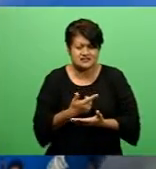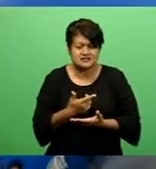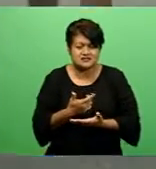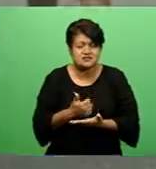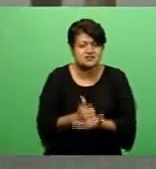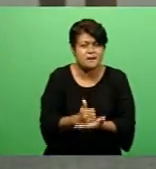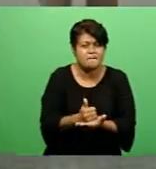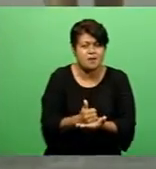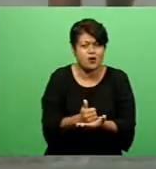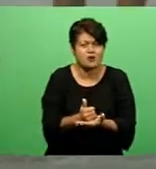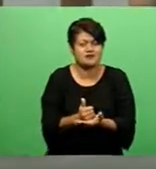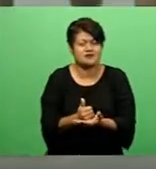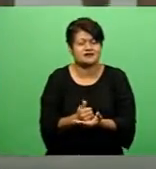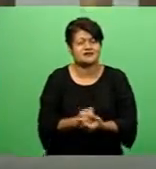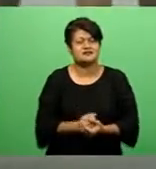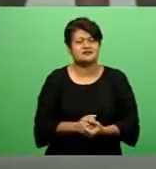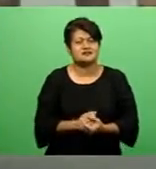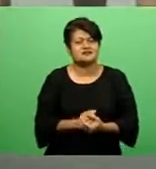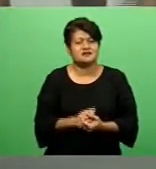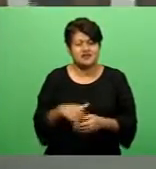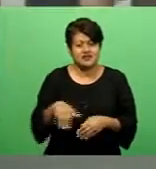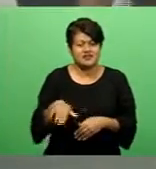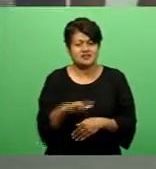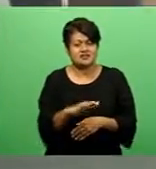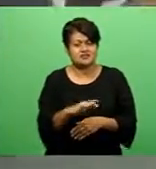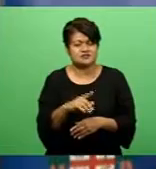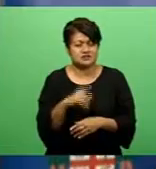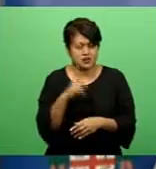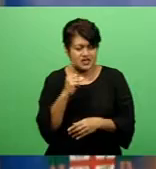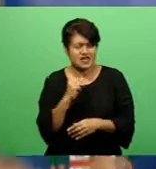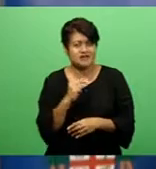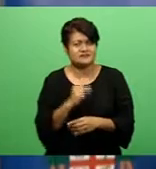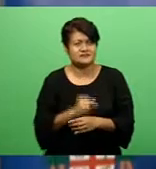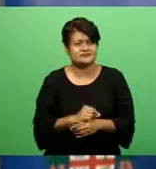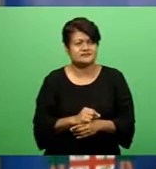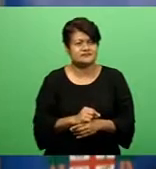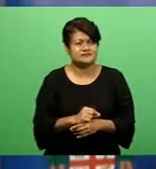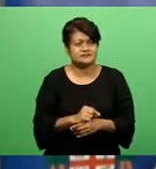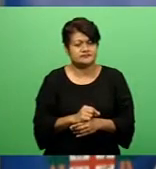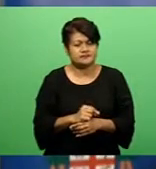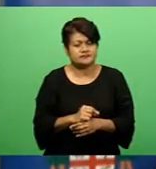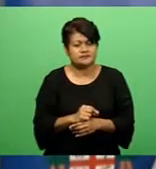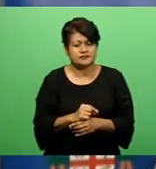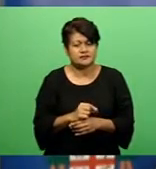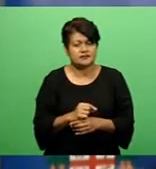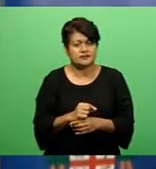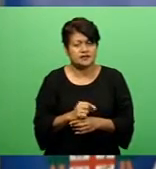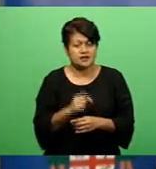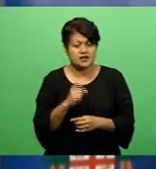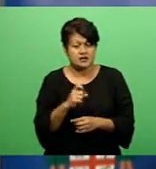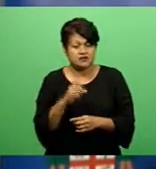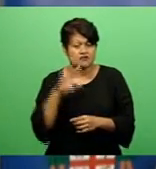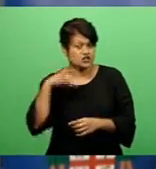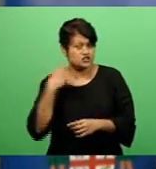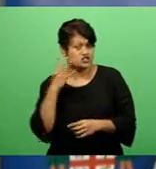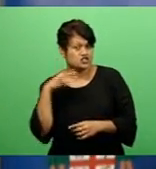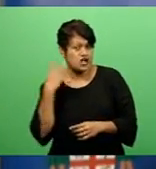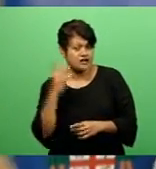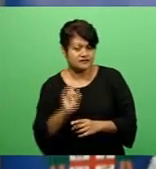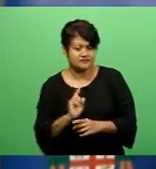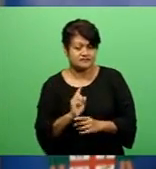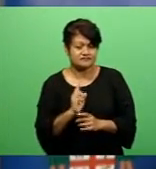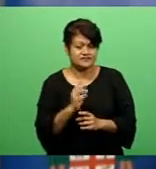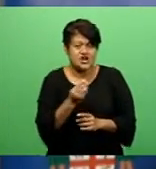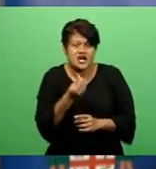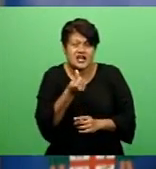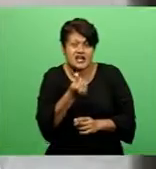term. Either you retrofit the healthcare facilities to be better and stronger, or you want to relocate or to